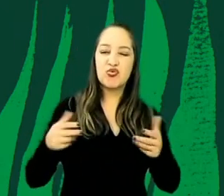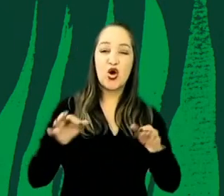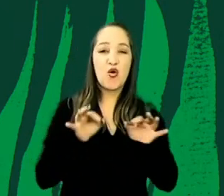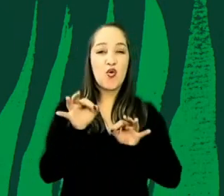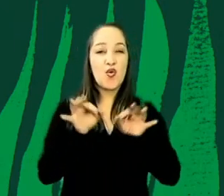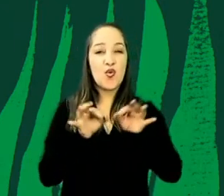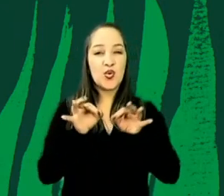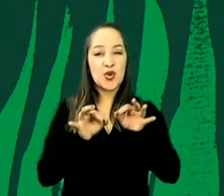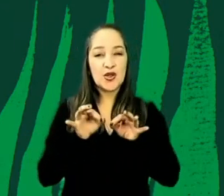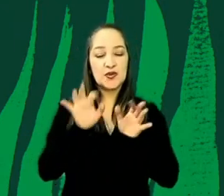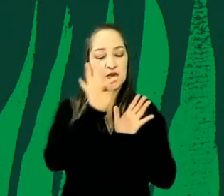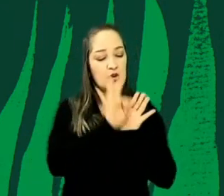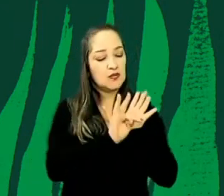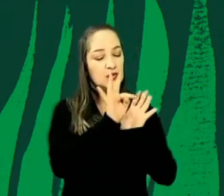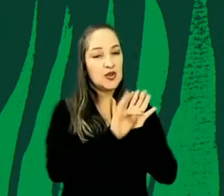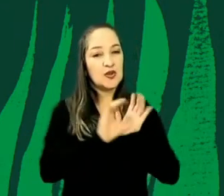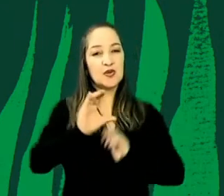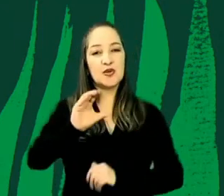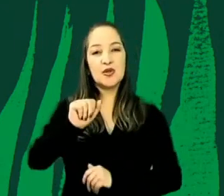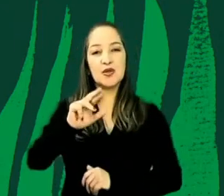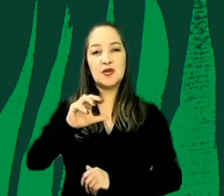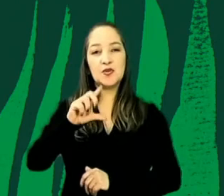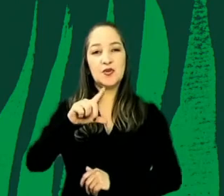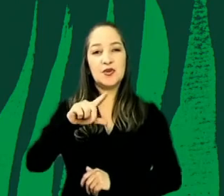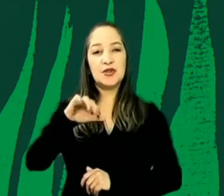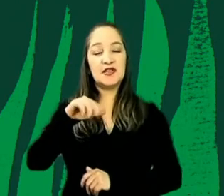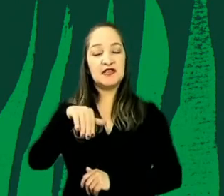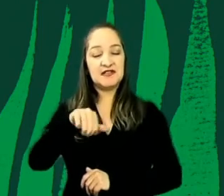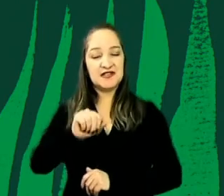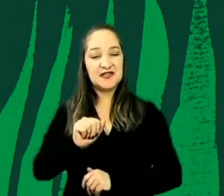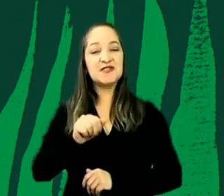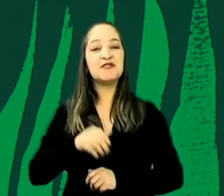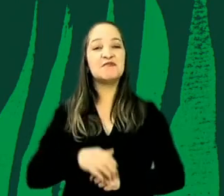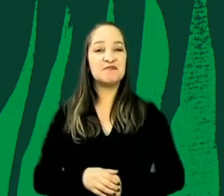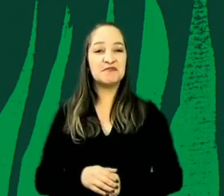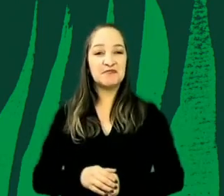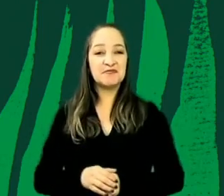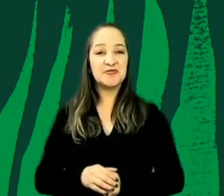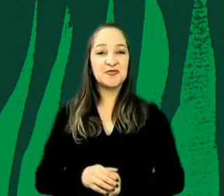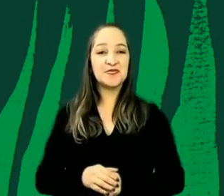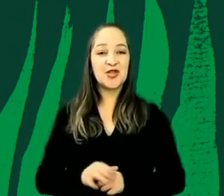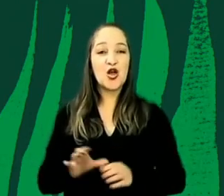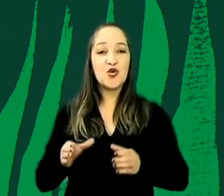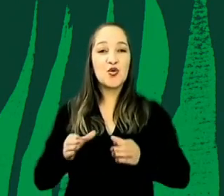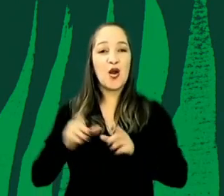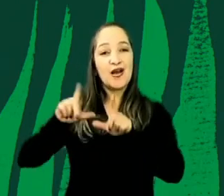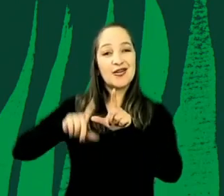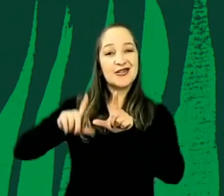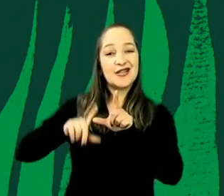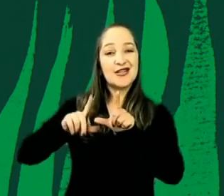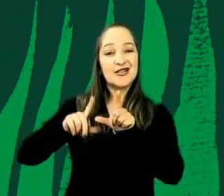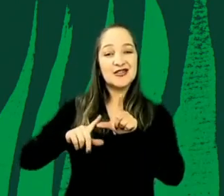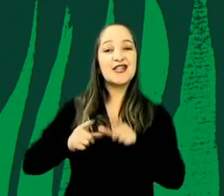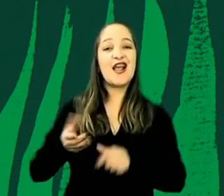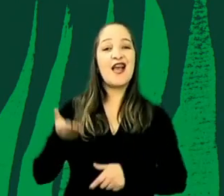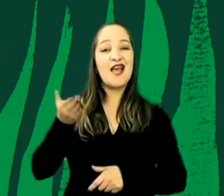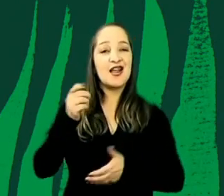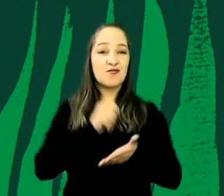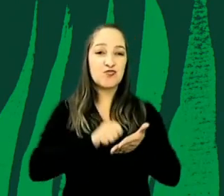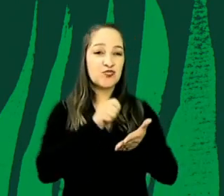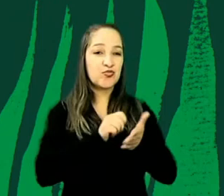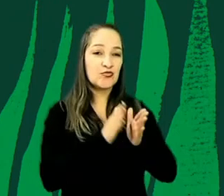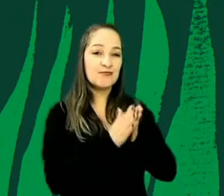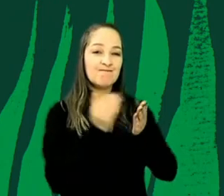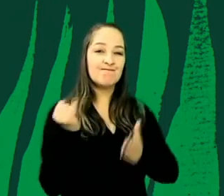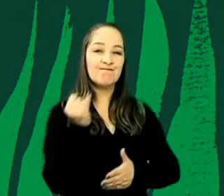organizes Carolina Maria de Jesus, the Child of Darkness. Conceição de